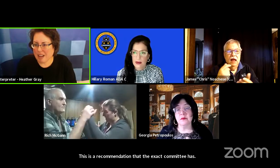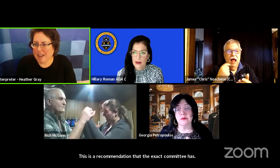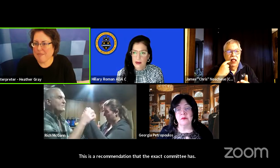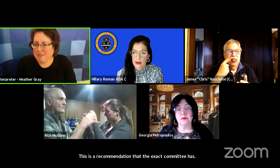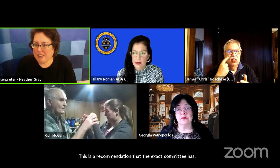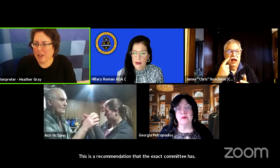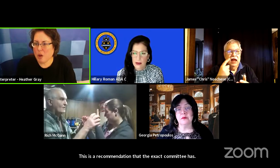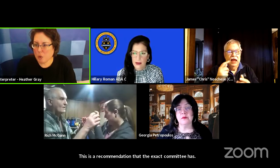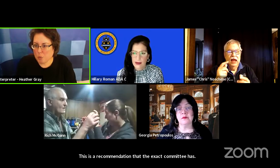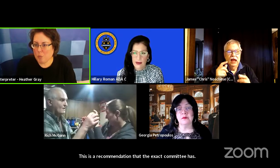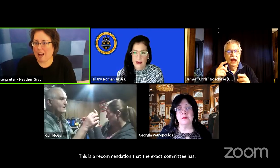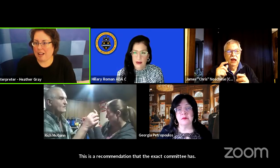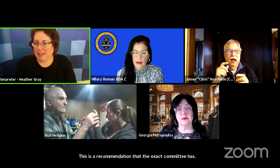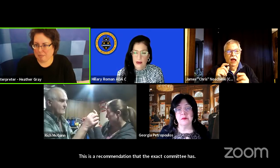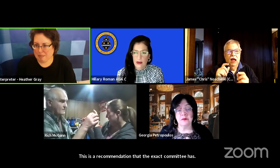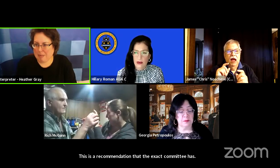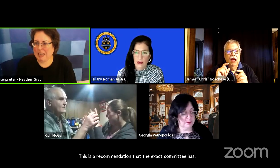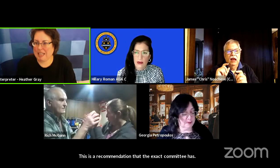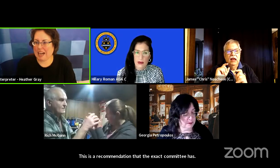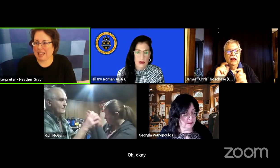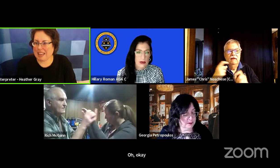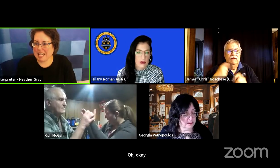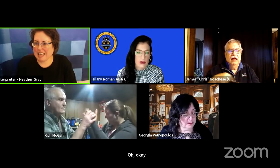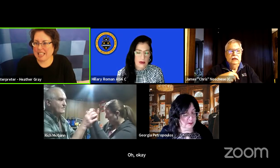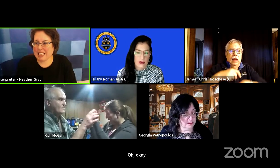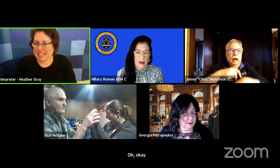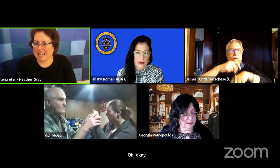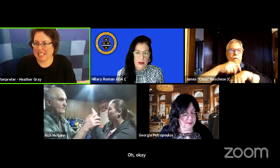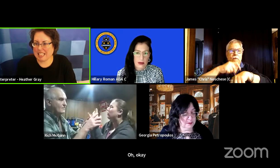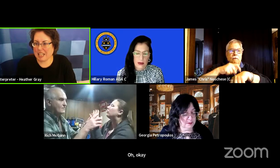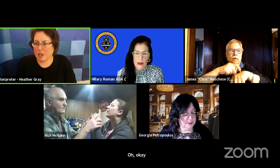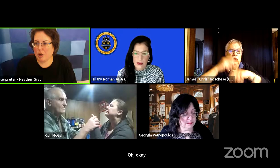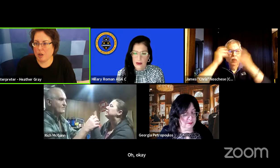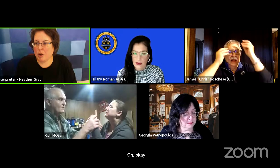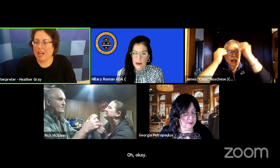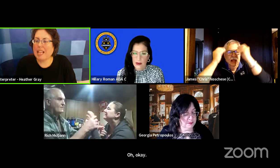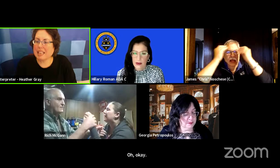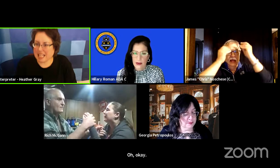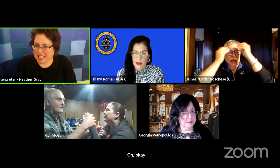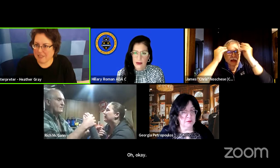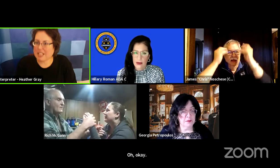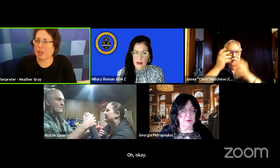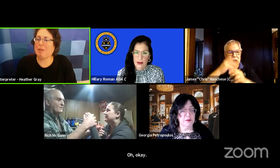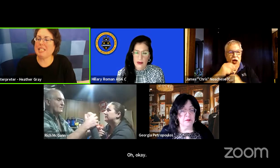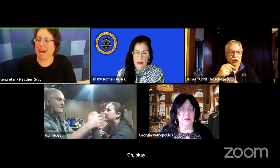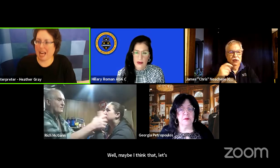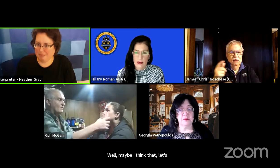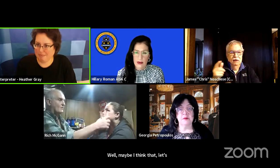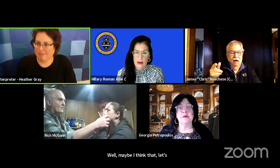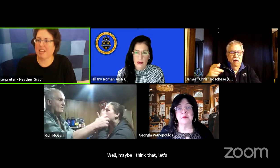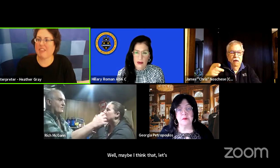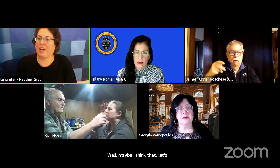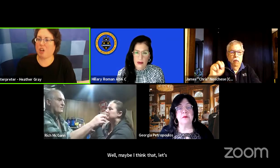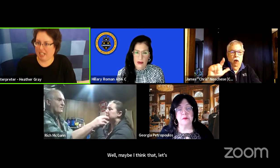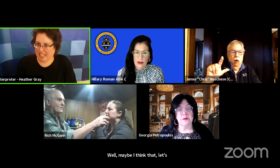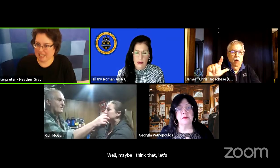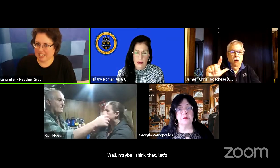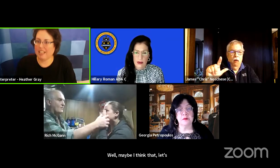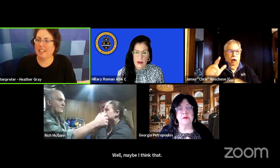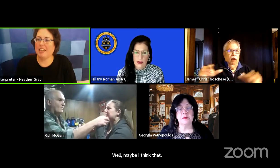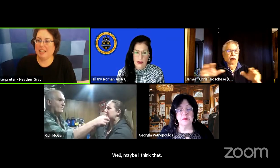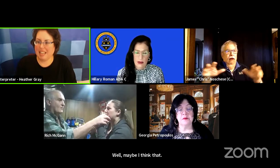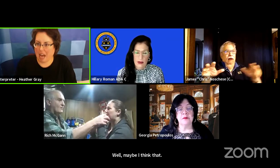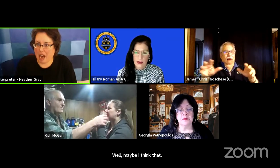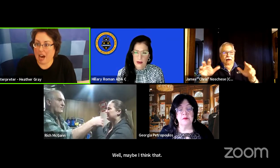Oh, okay. Well, maybe I think that... Let's give us a little bit of time to think on